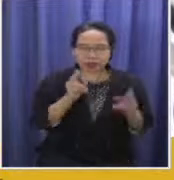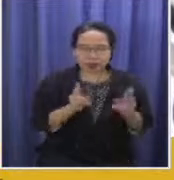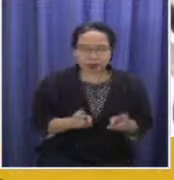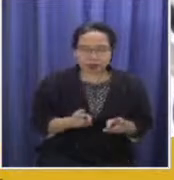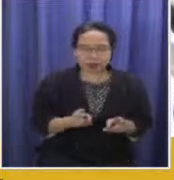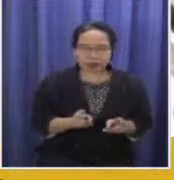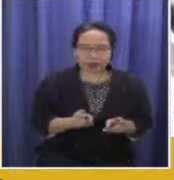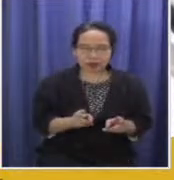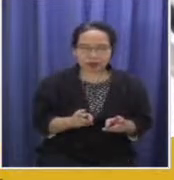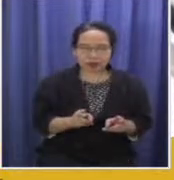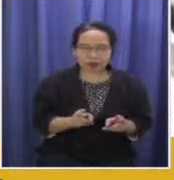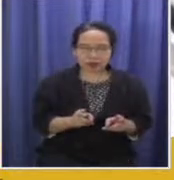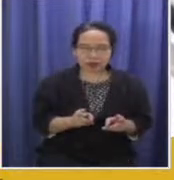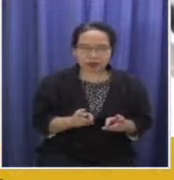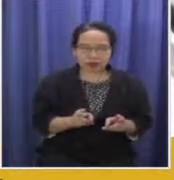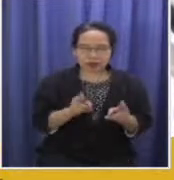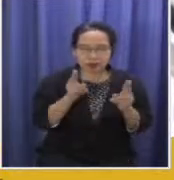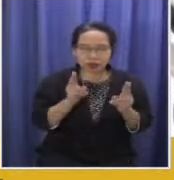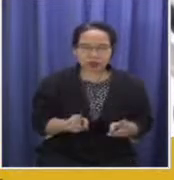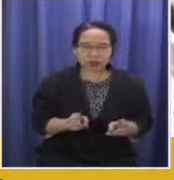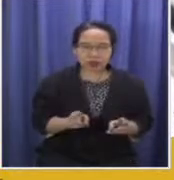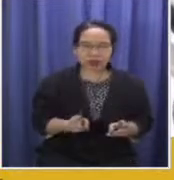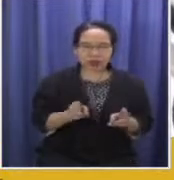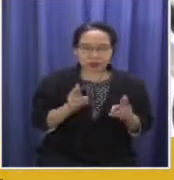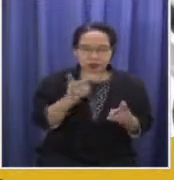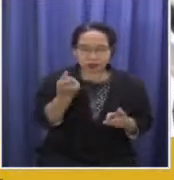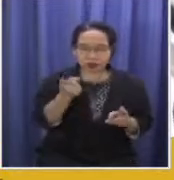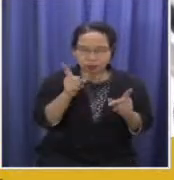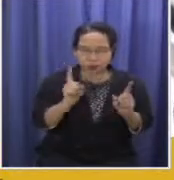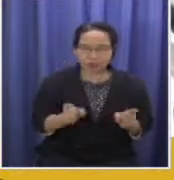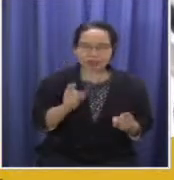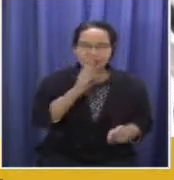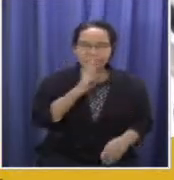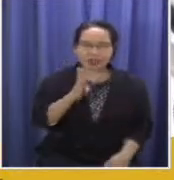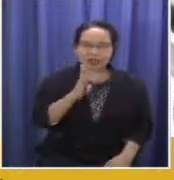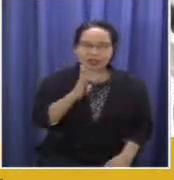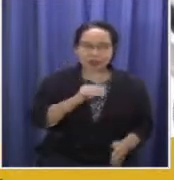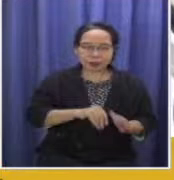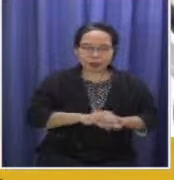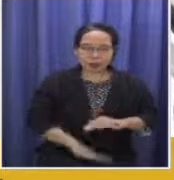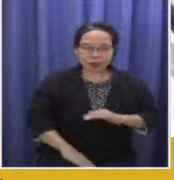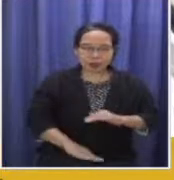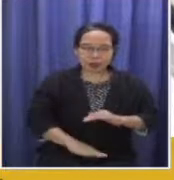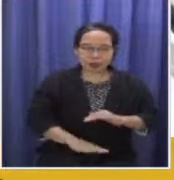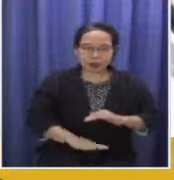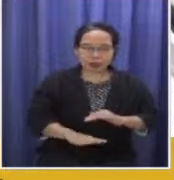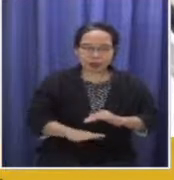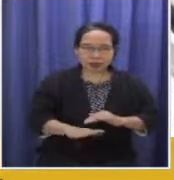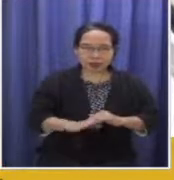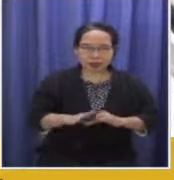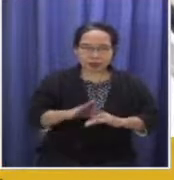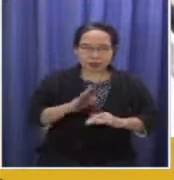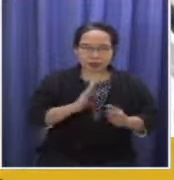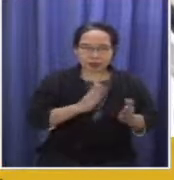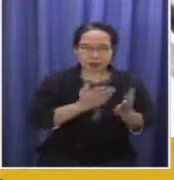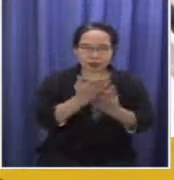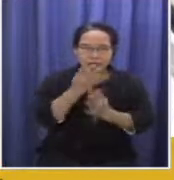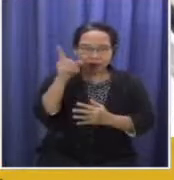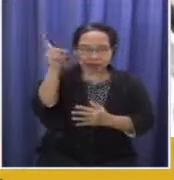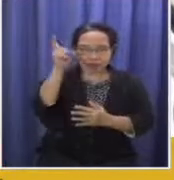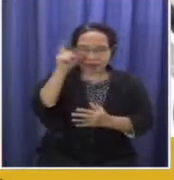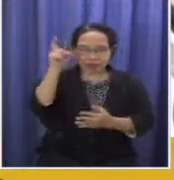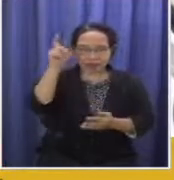human, you must be born through